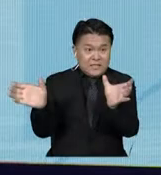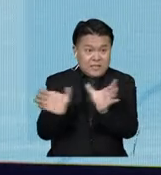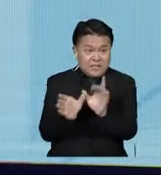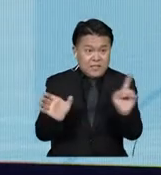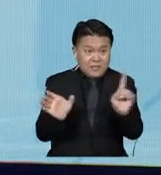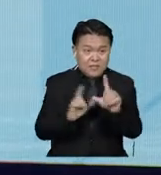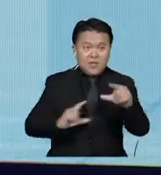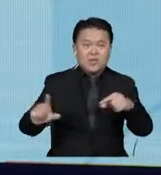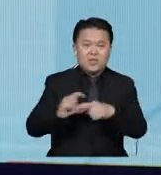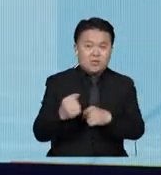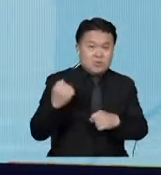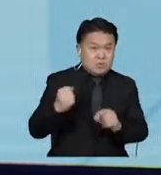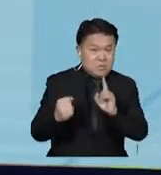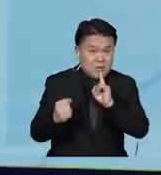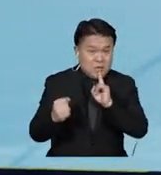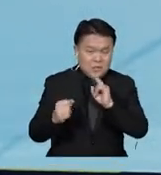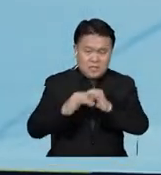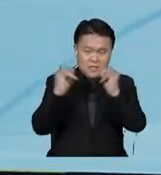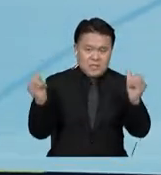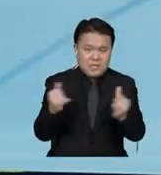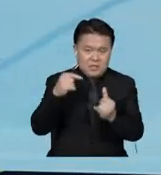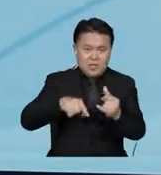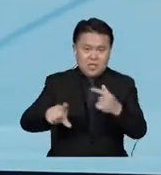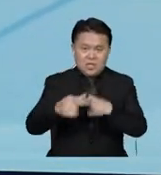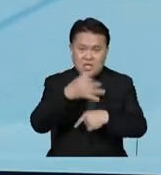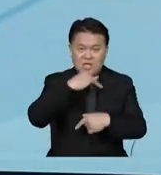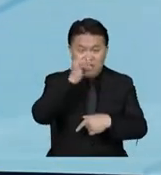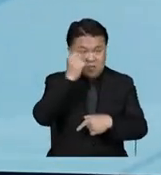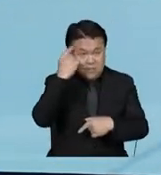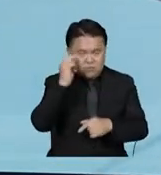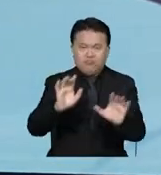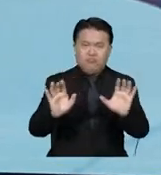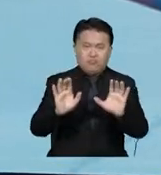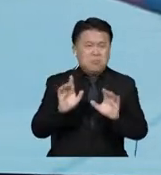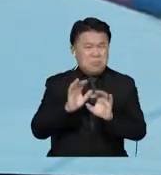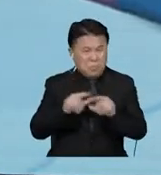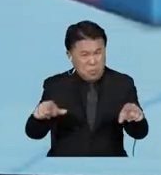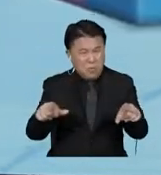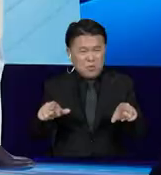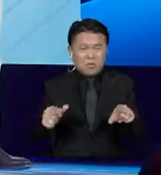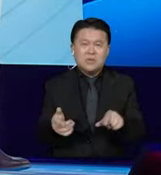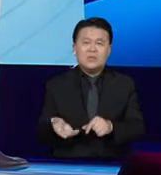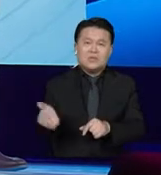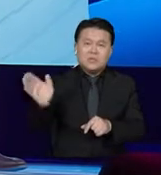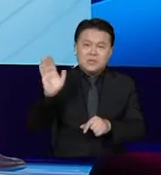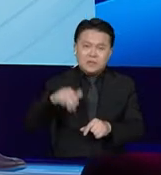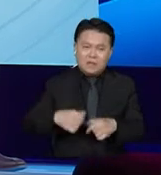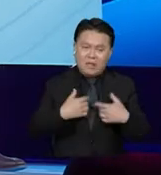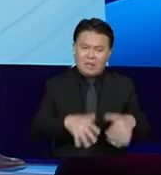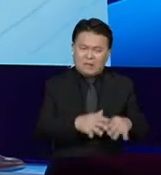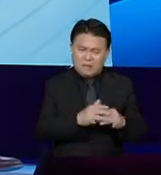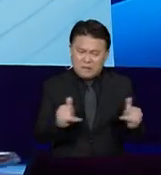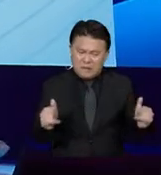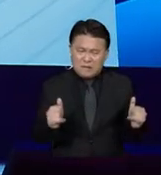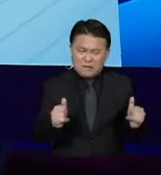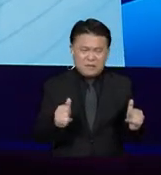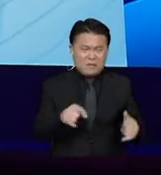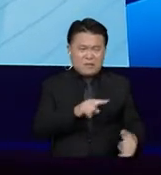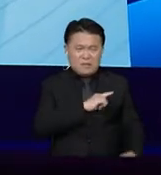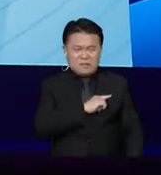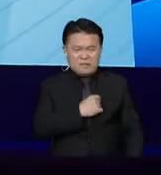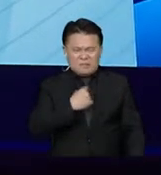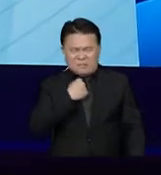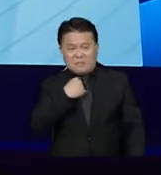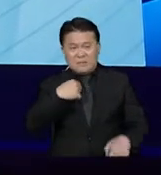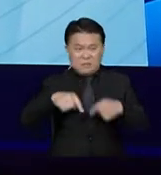society. This thinking has been used to justify some of the history's most horrendous policies and political